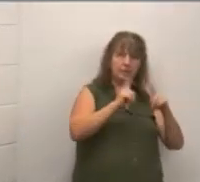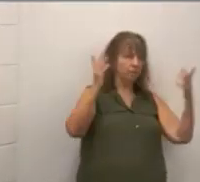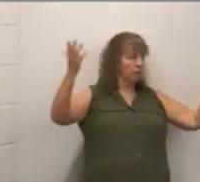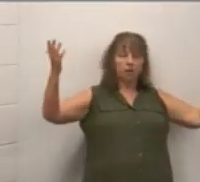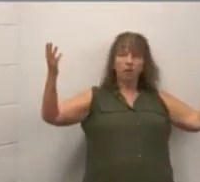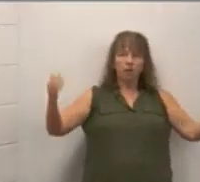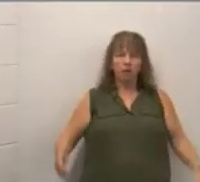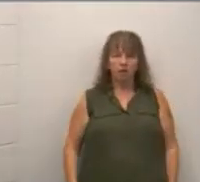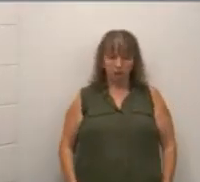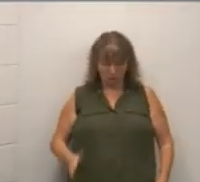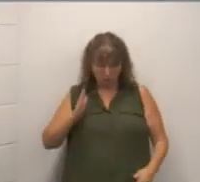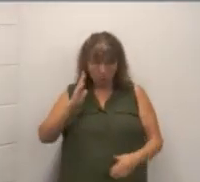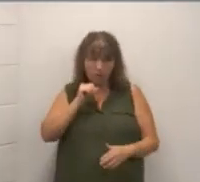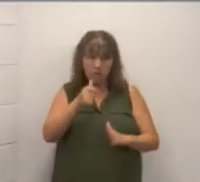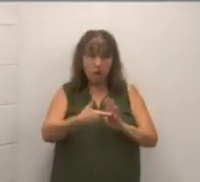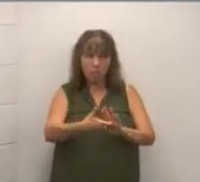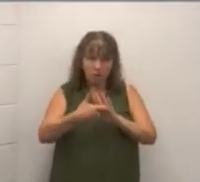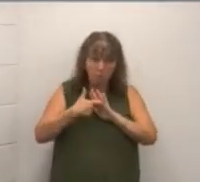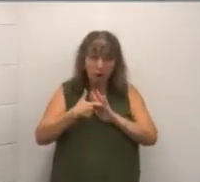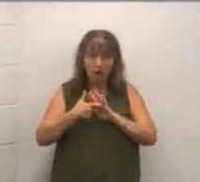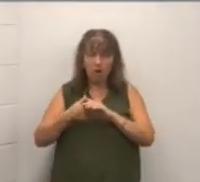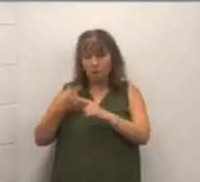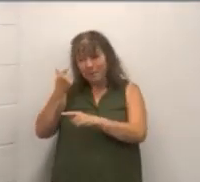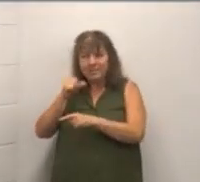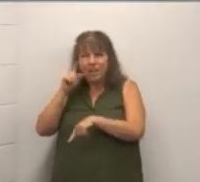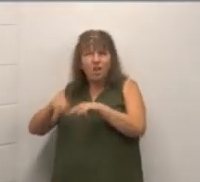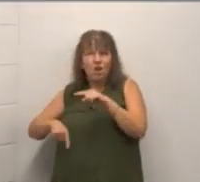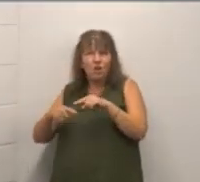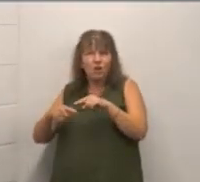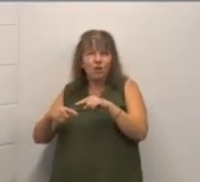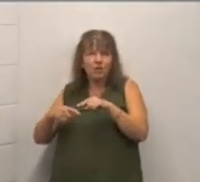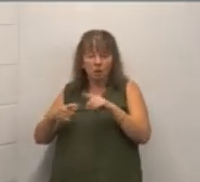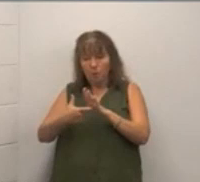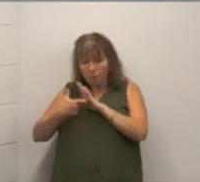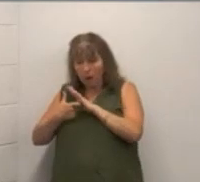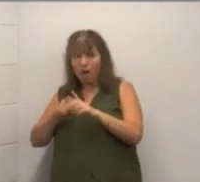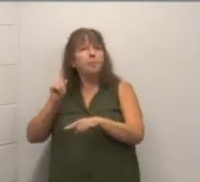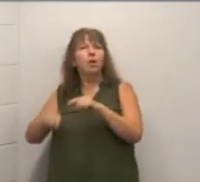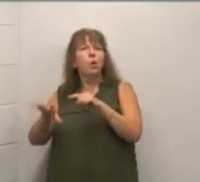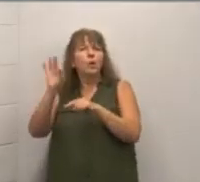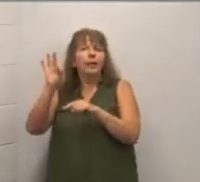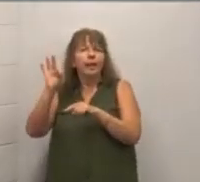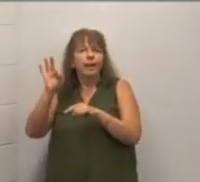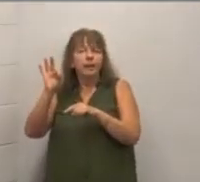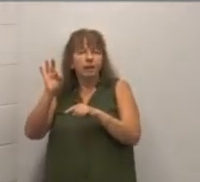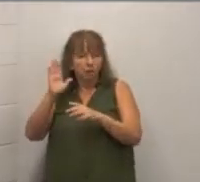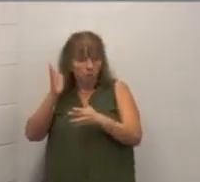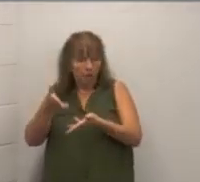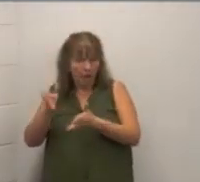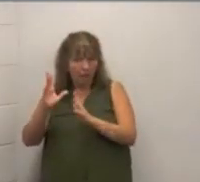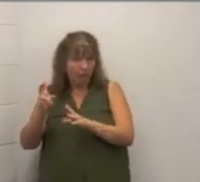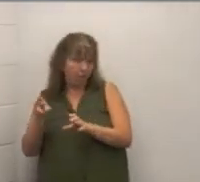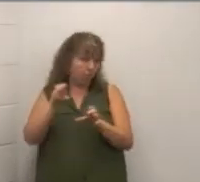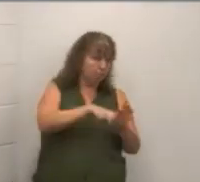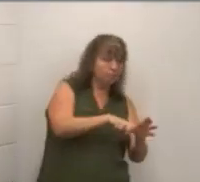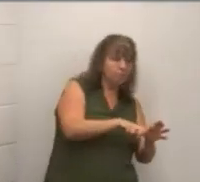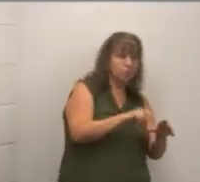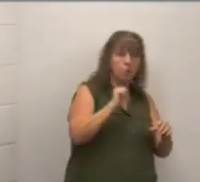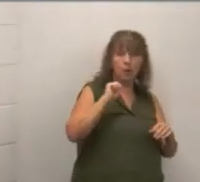health and were not offered the classes they needed or wanted or planned for the year, and allow them to get right back on